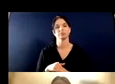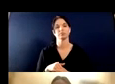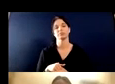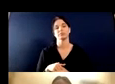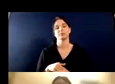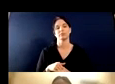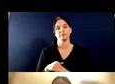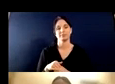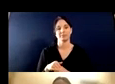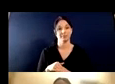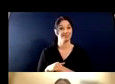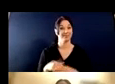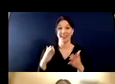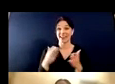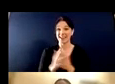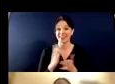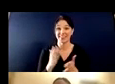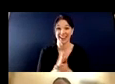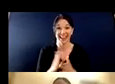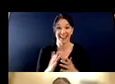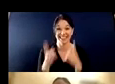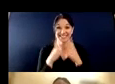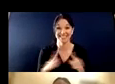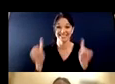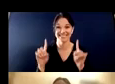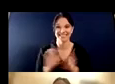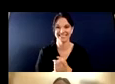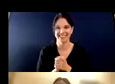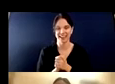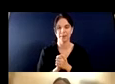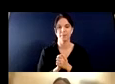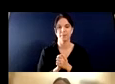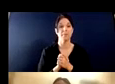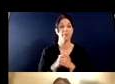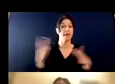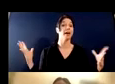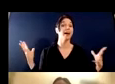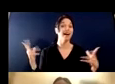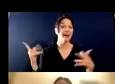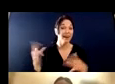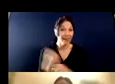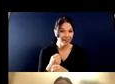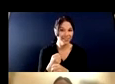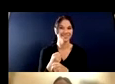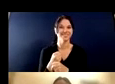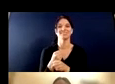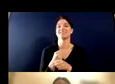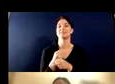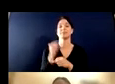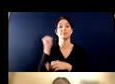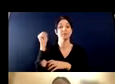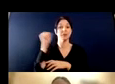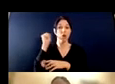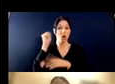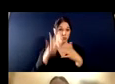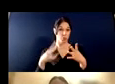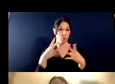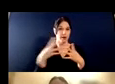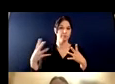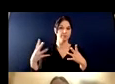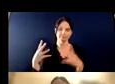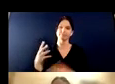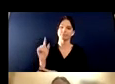All right, we made it. So in summary, an audiogram is a